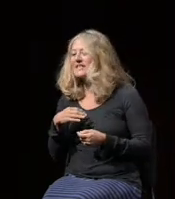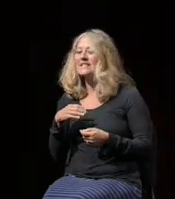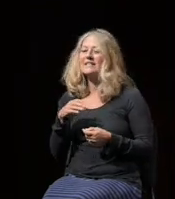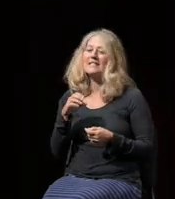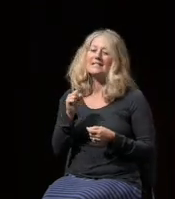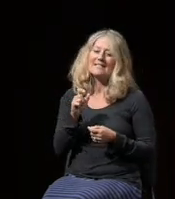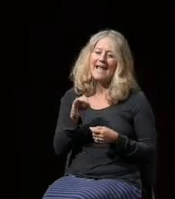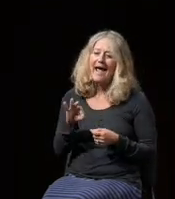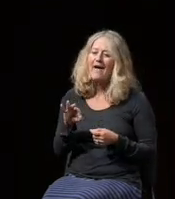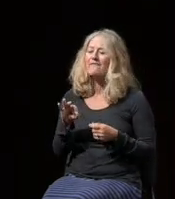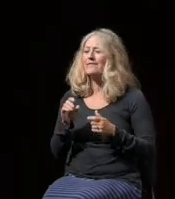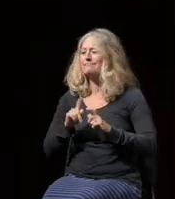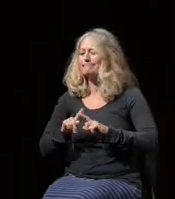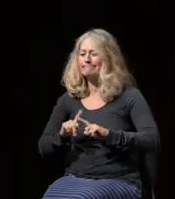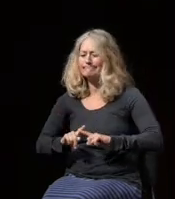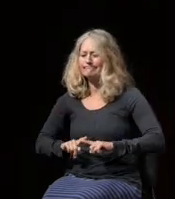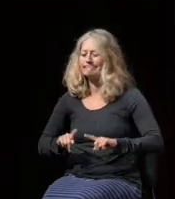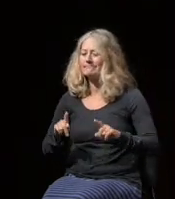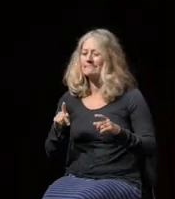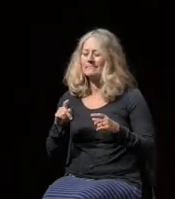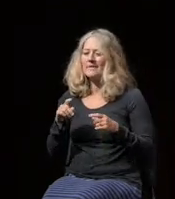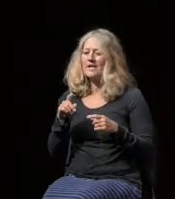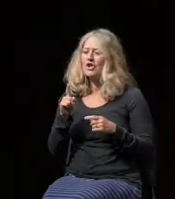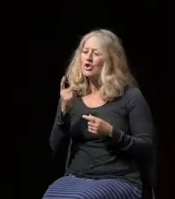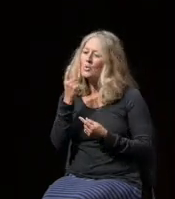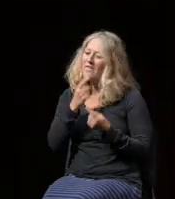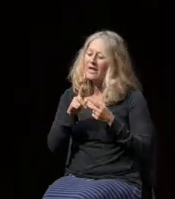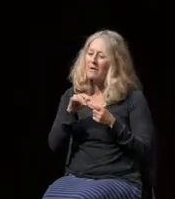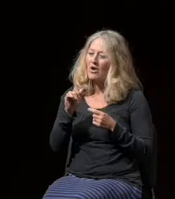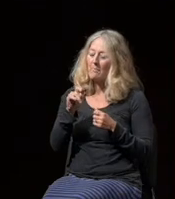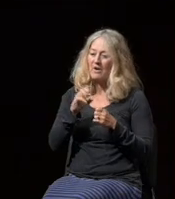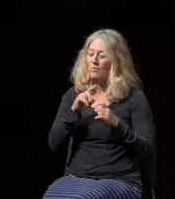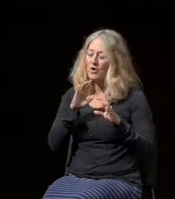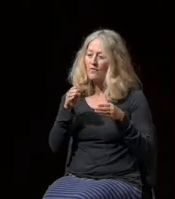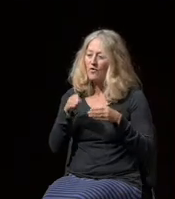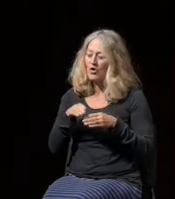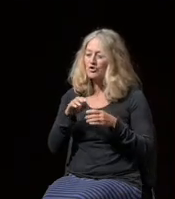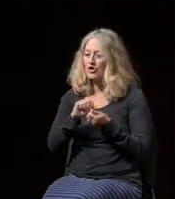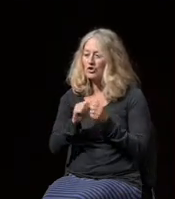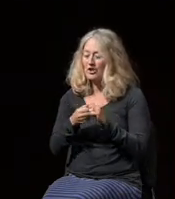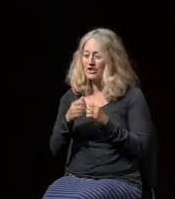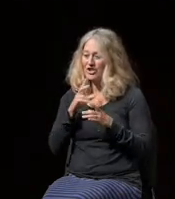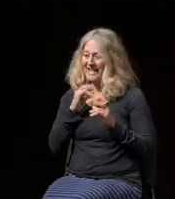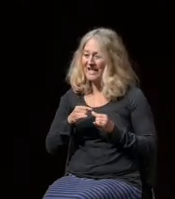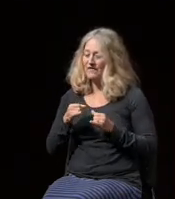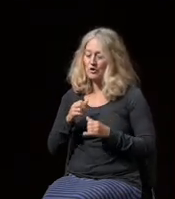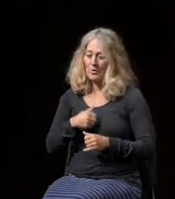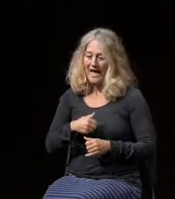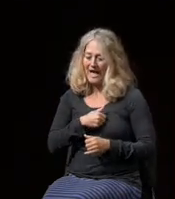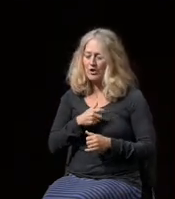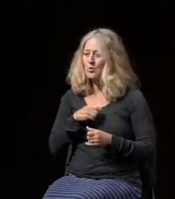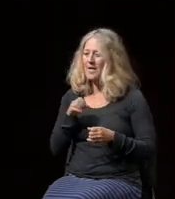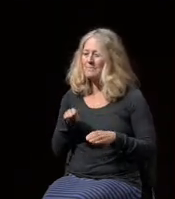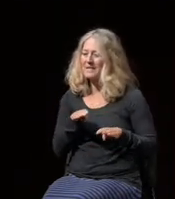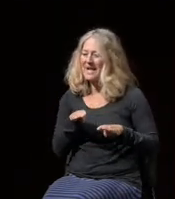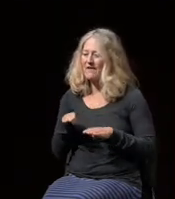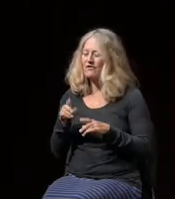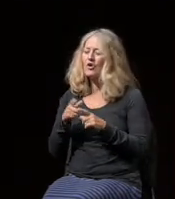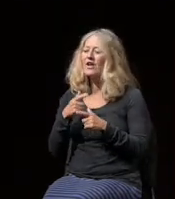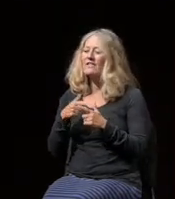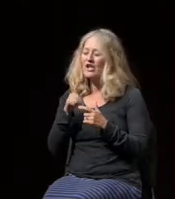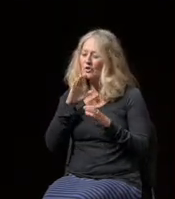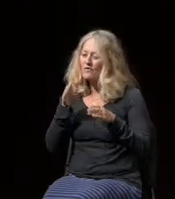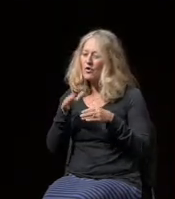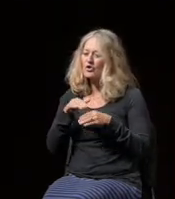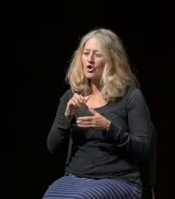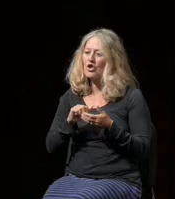et cetera. So that's something for you to think on, whether we don't focus on changing necessarily individual attitudes and behaviors, et cetera, that you focus on